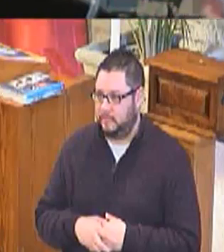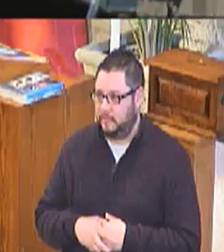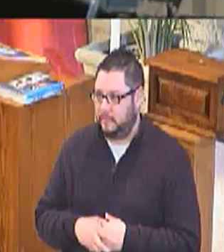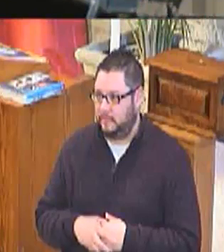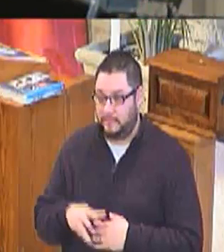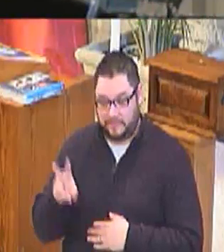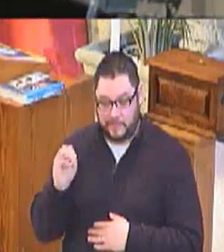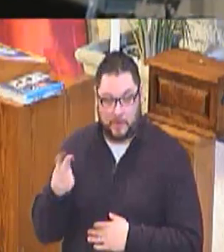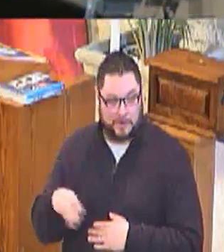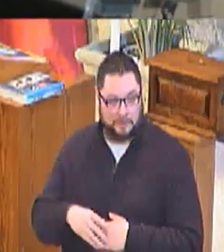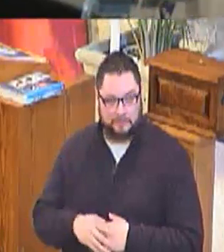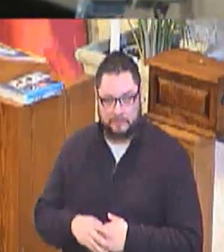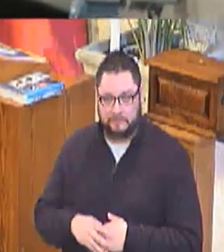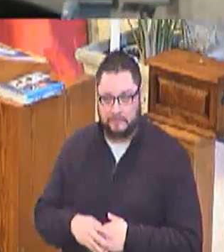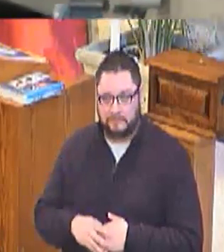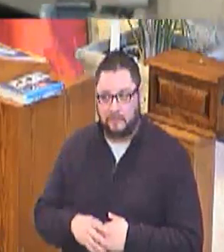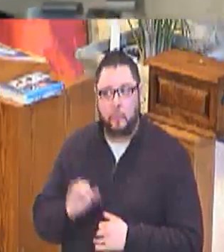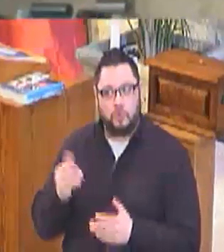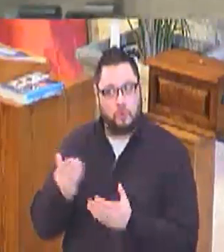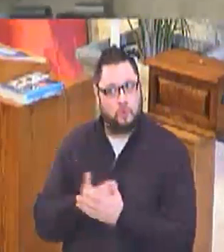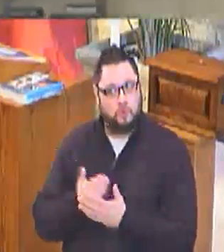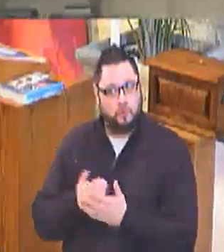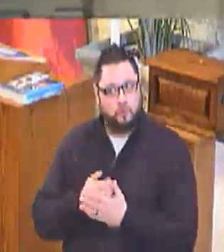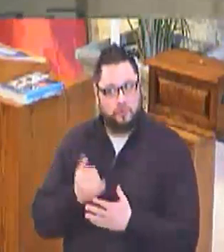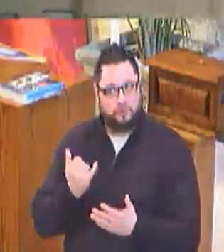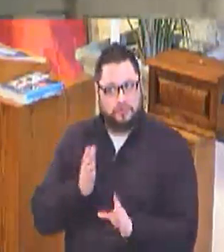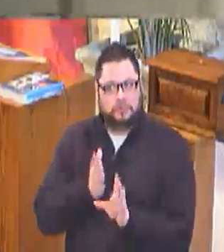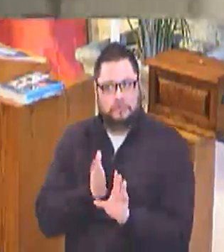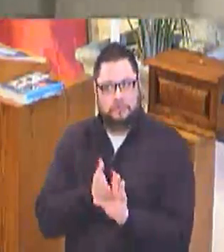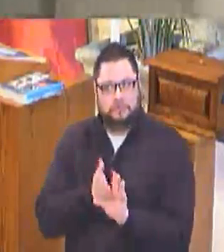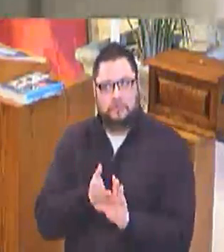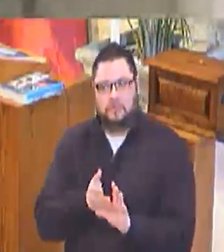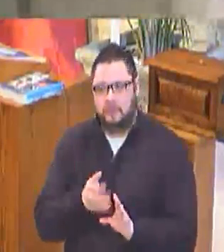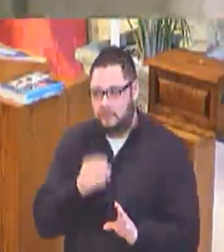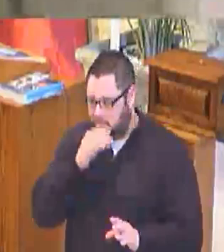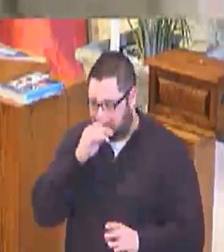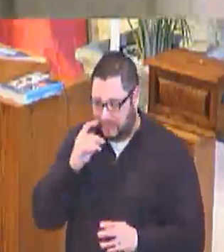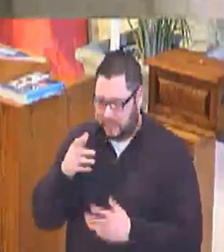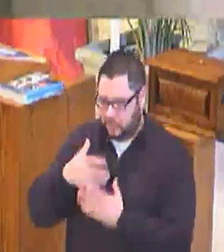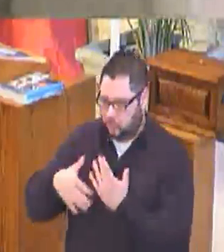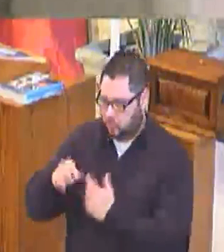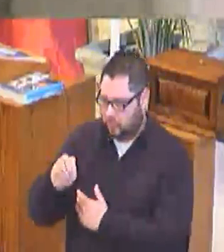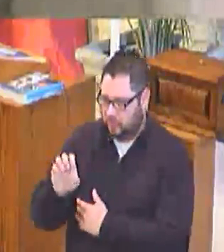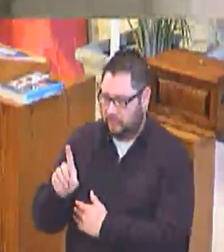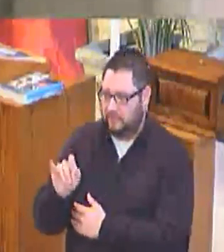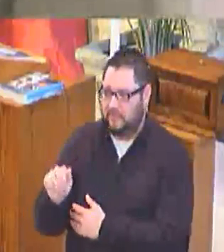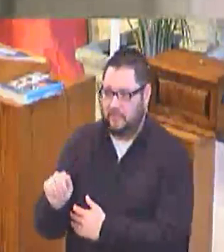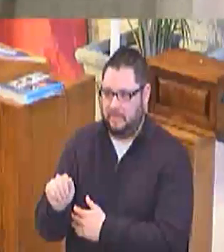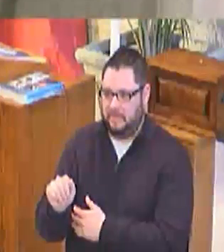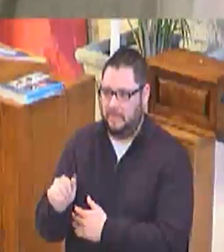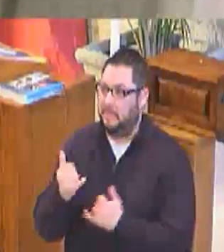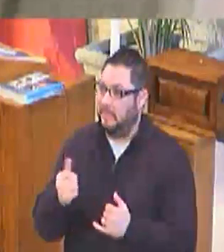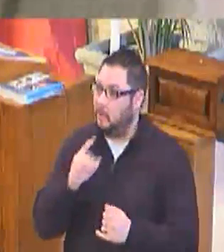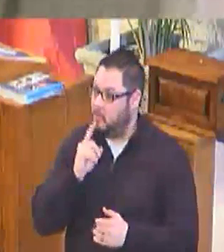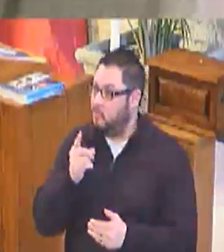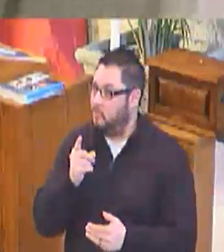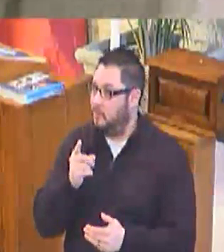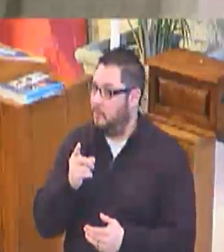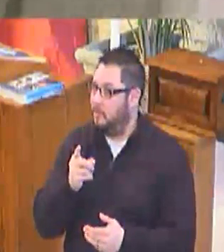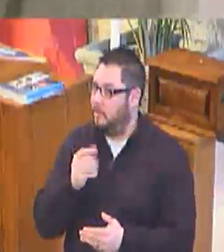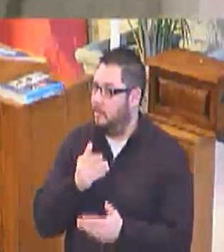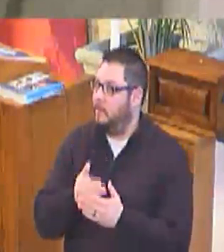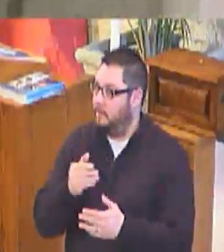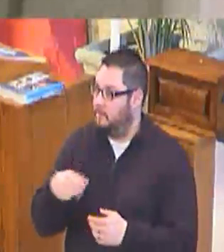Wow. And then this was a new one in Psychology Today. They pointed out that social media, now I'm really getting close to home,